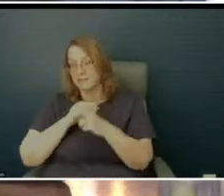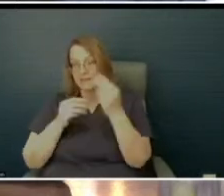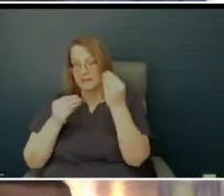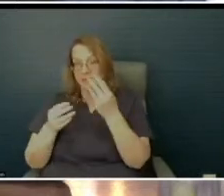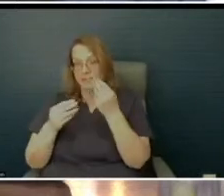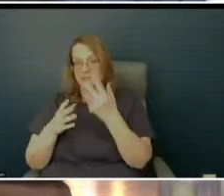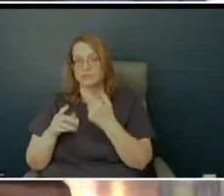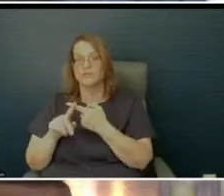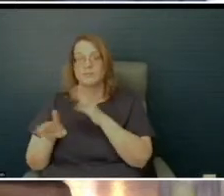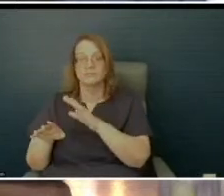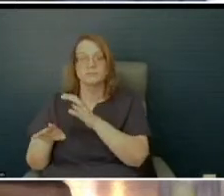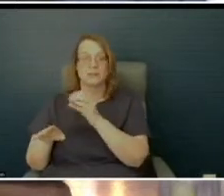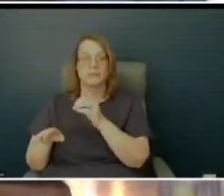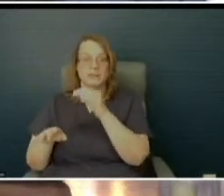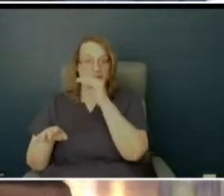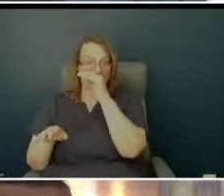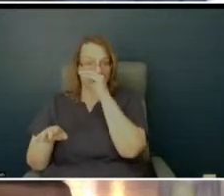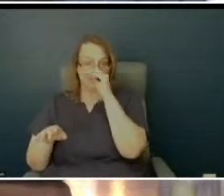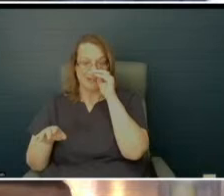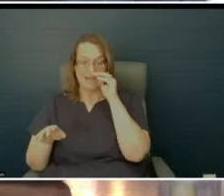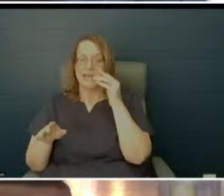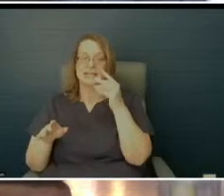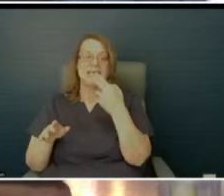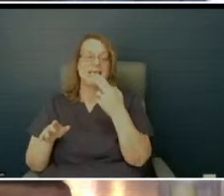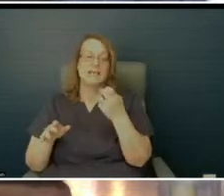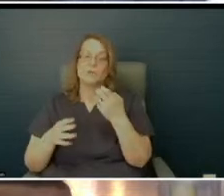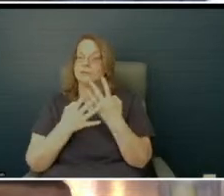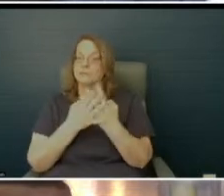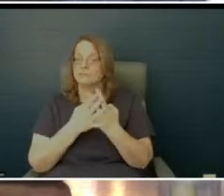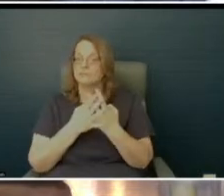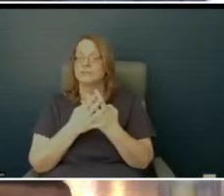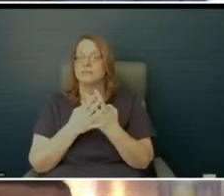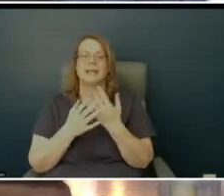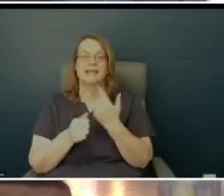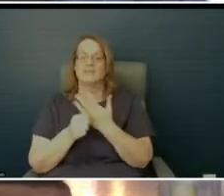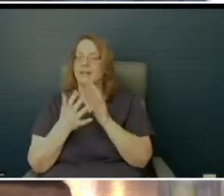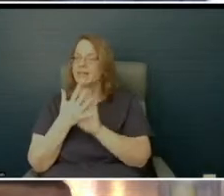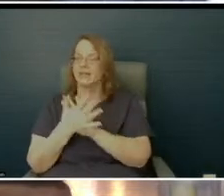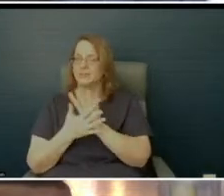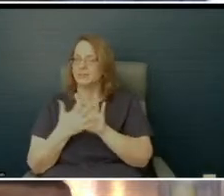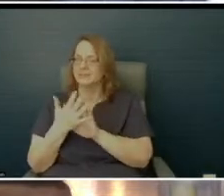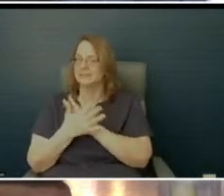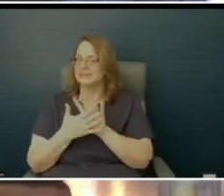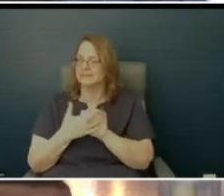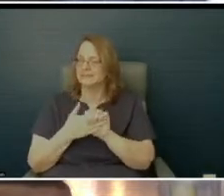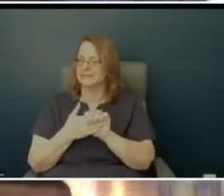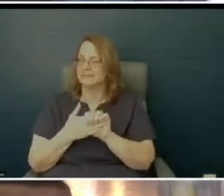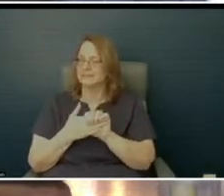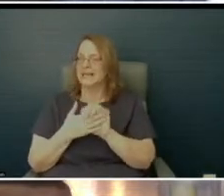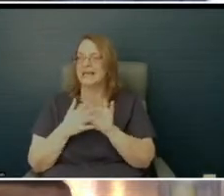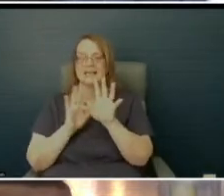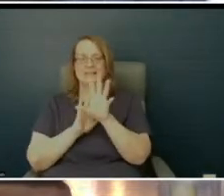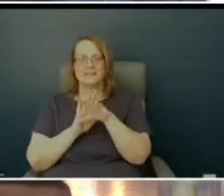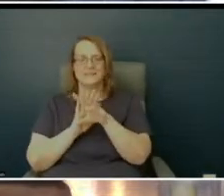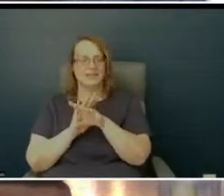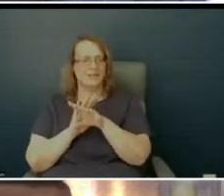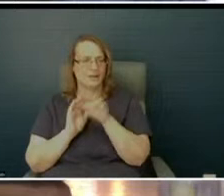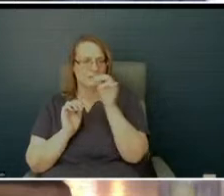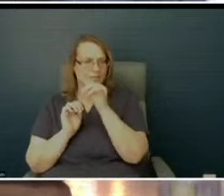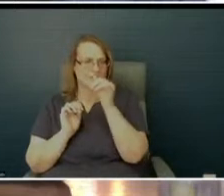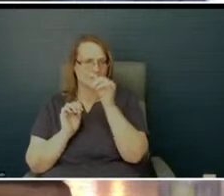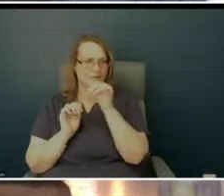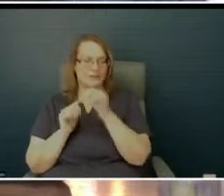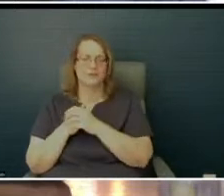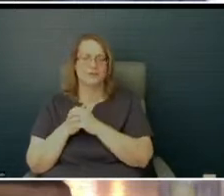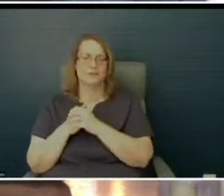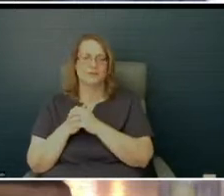custody. That the whole thing was very, very murky at best, and the video was absurd. But that we,